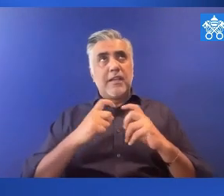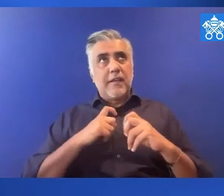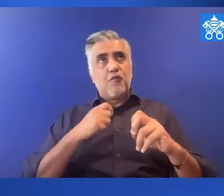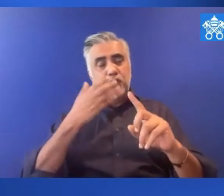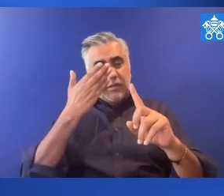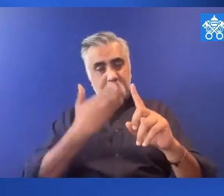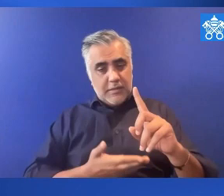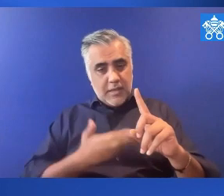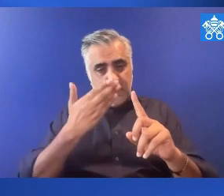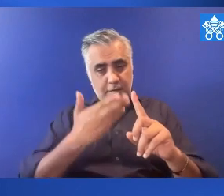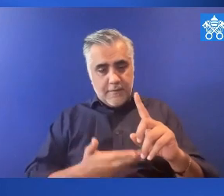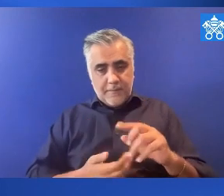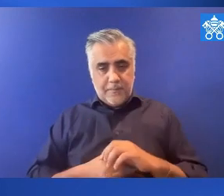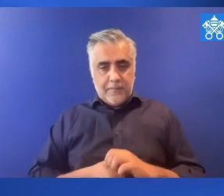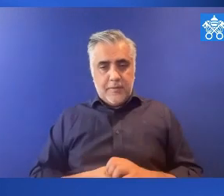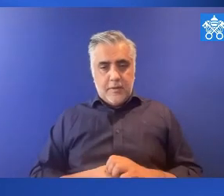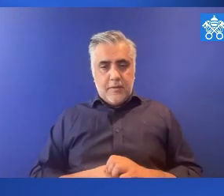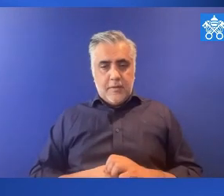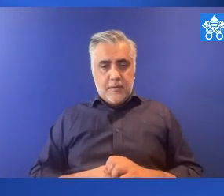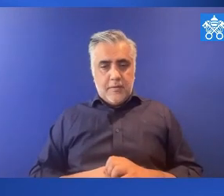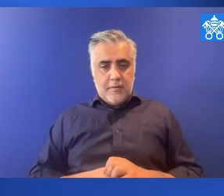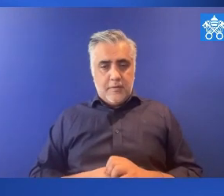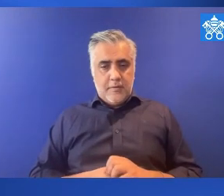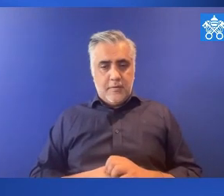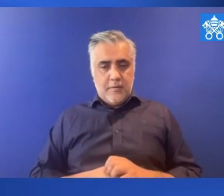losing the most beautiful gift, which is Himself.